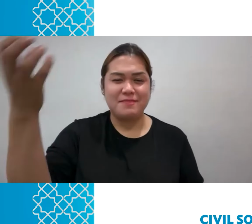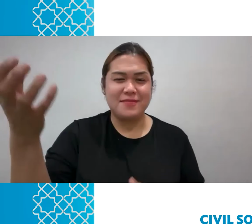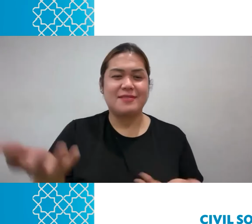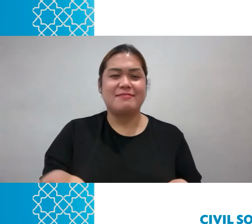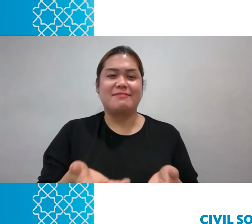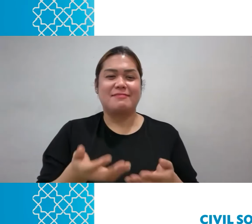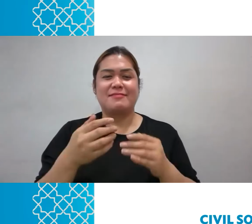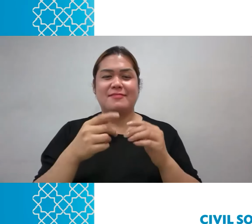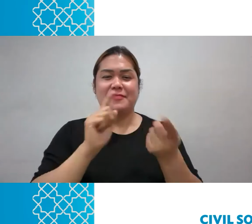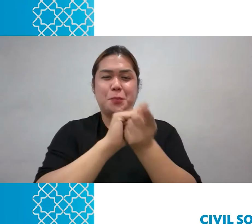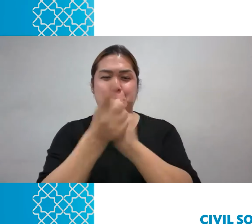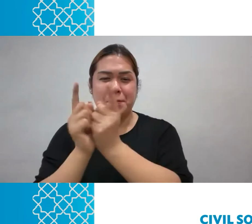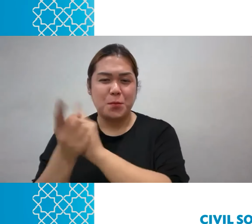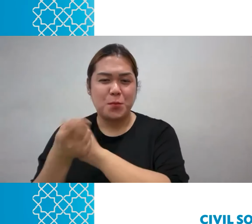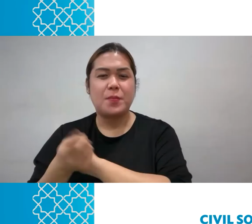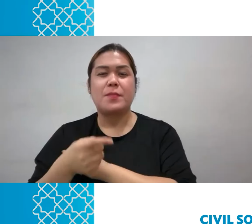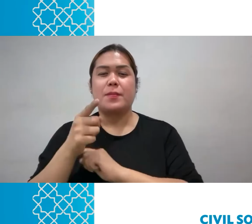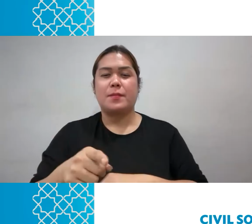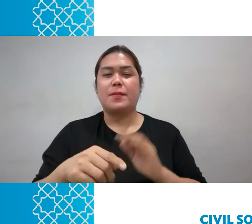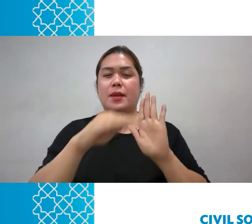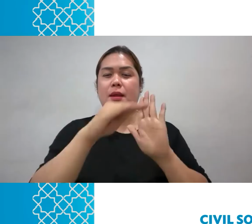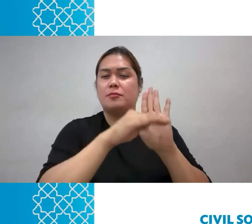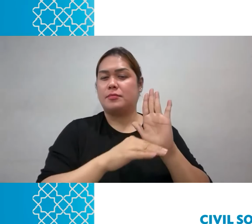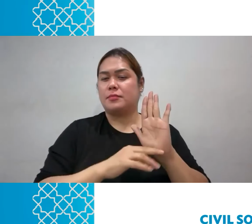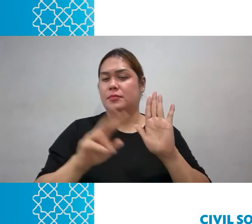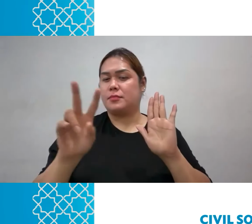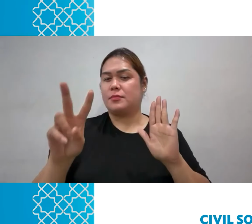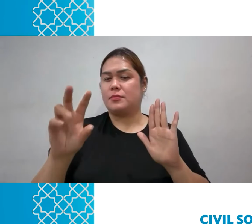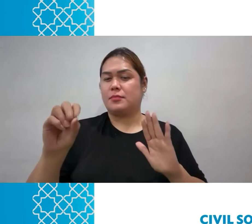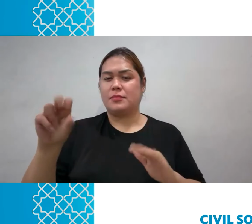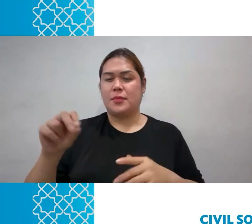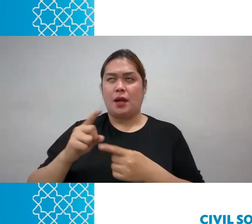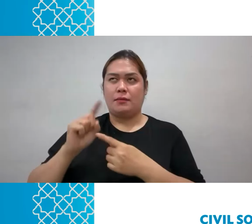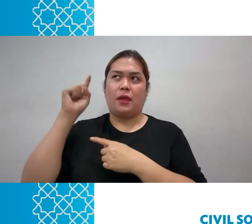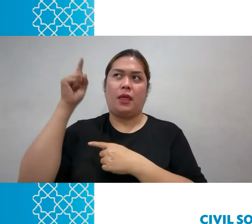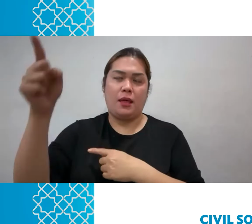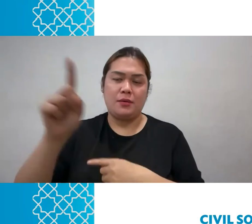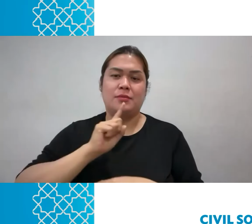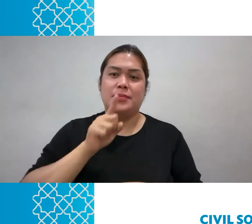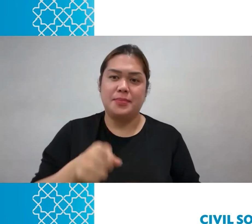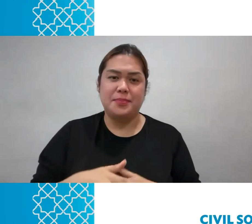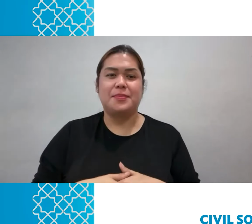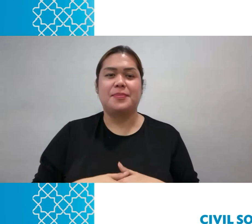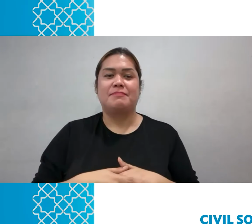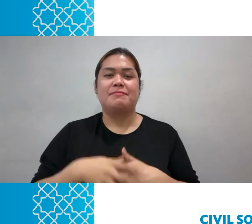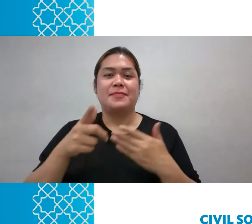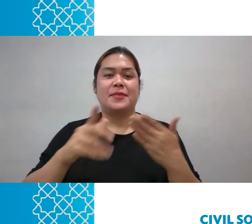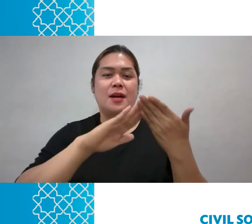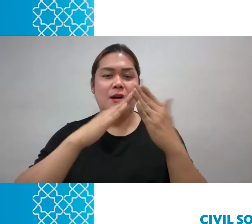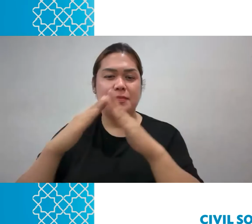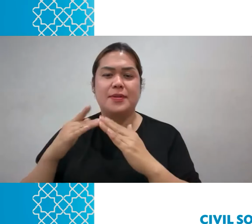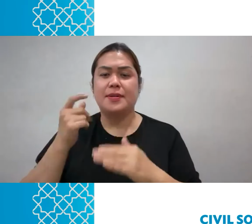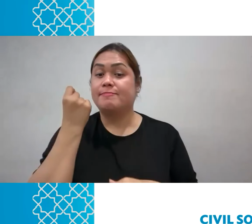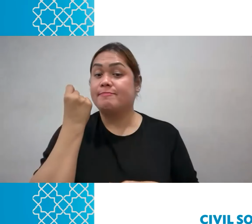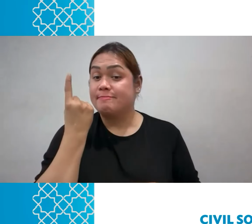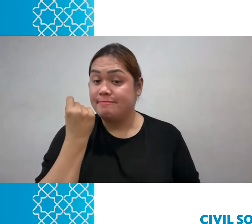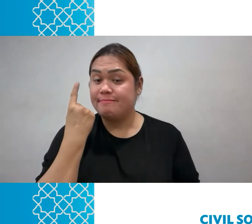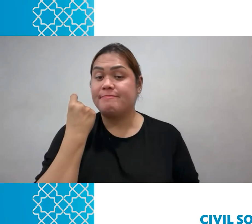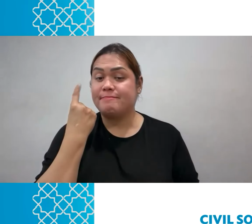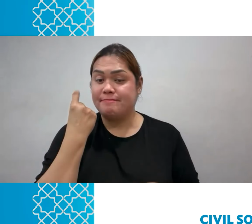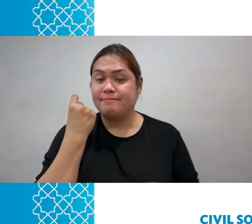of 2030 is little far from reality, but if there is a community buy-in, they understand about the